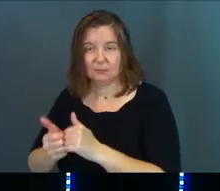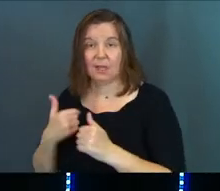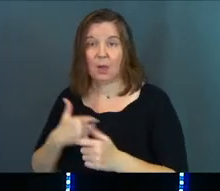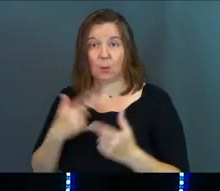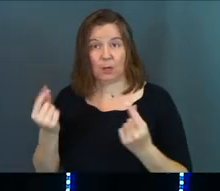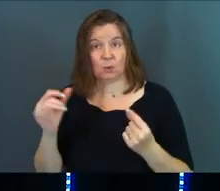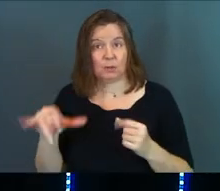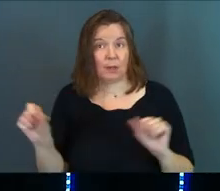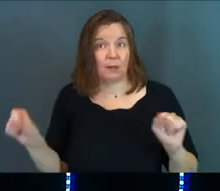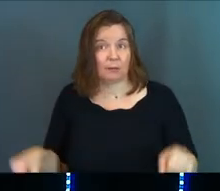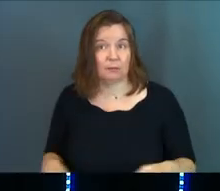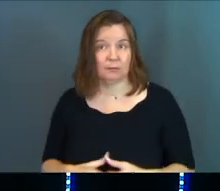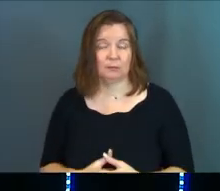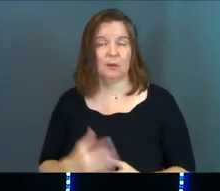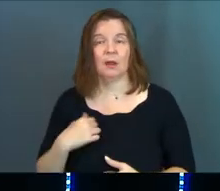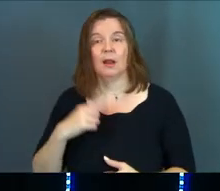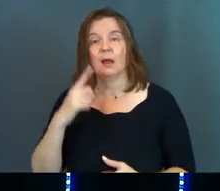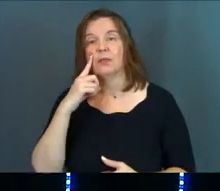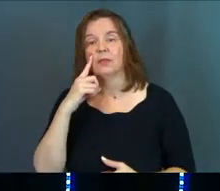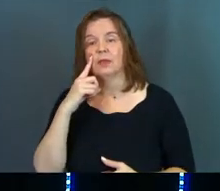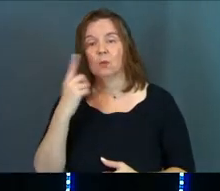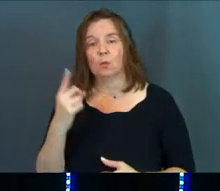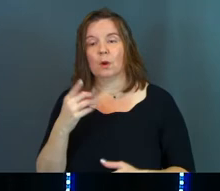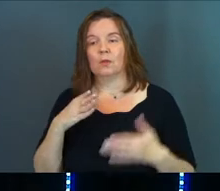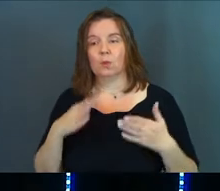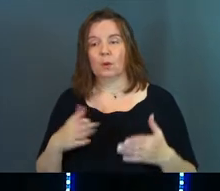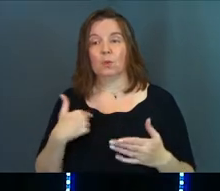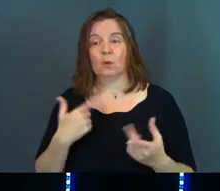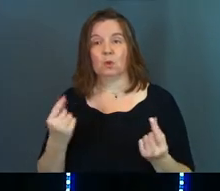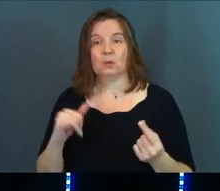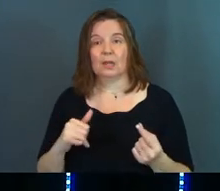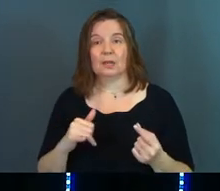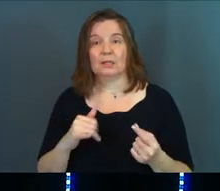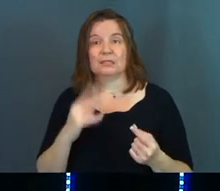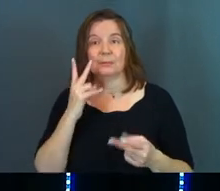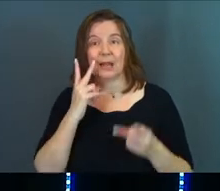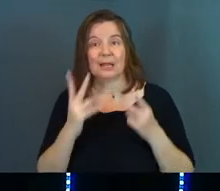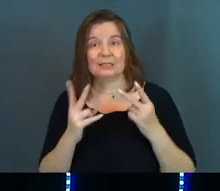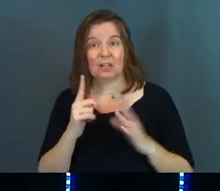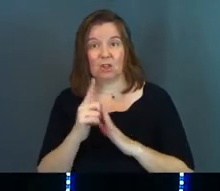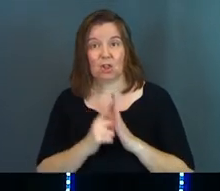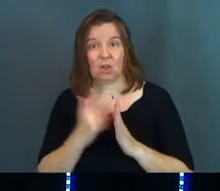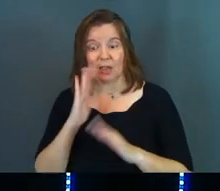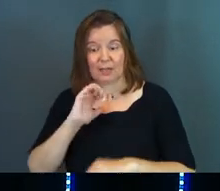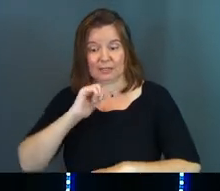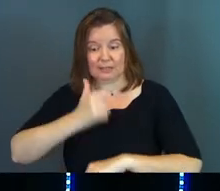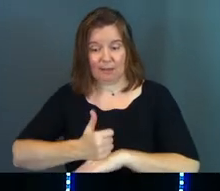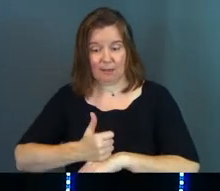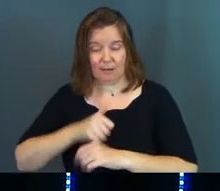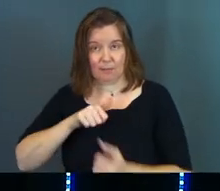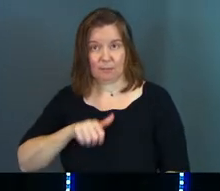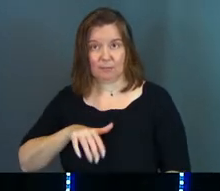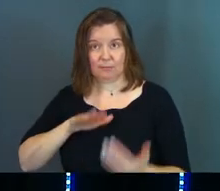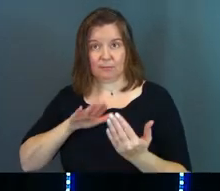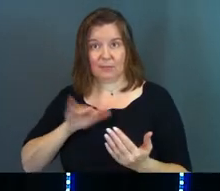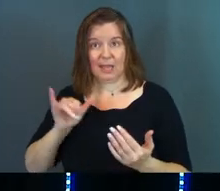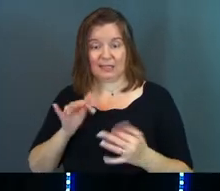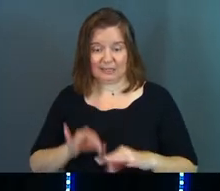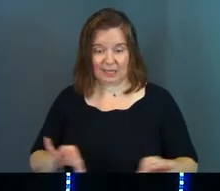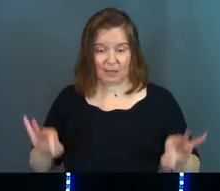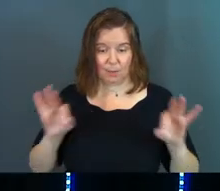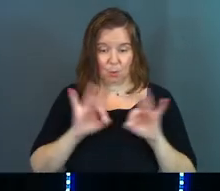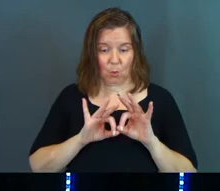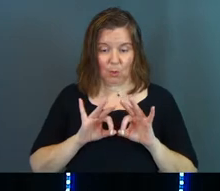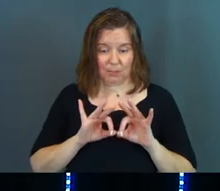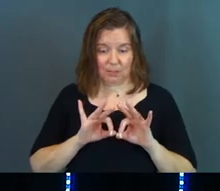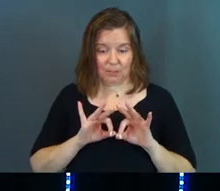And we can do that. And I think one of the ways that we can do that is by seeing the law that God has set before as important